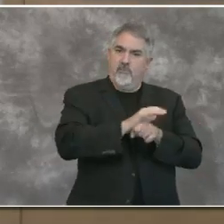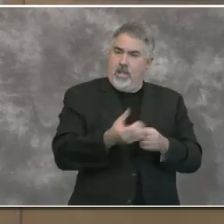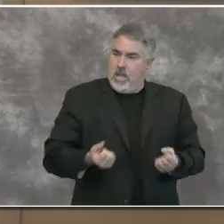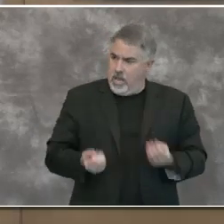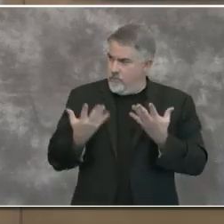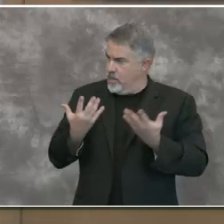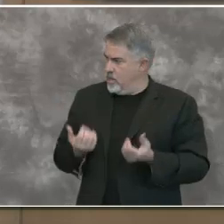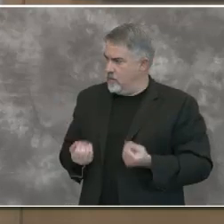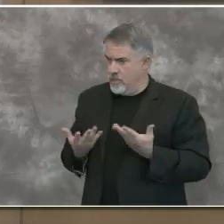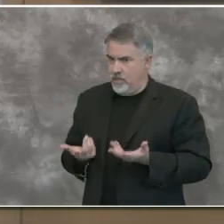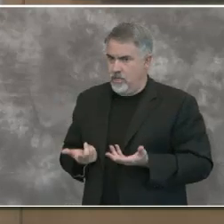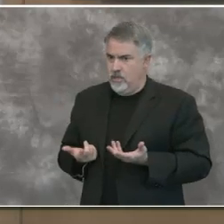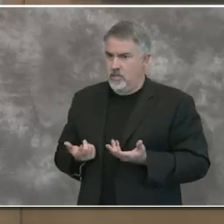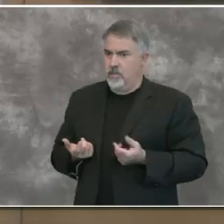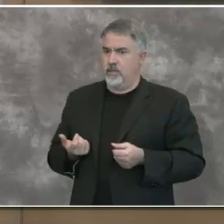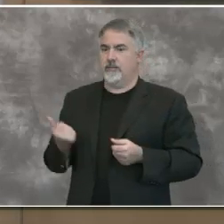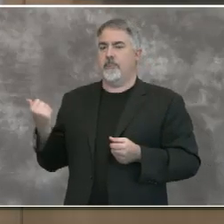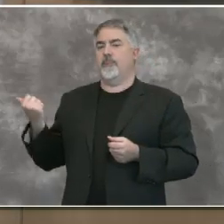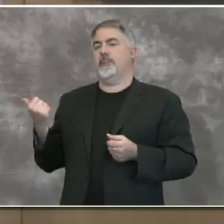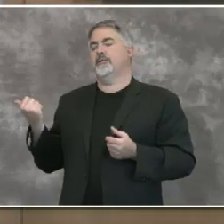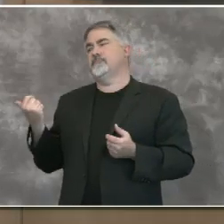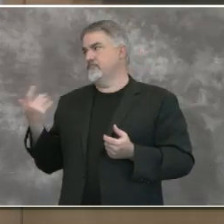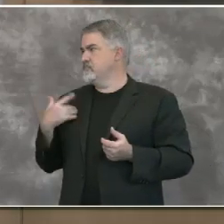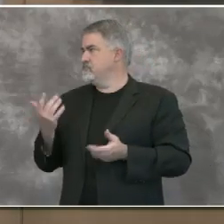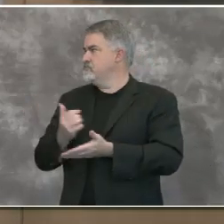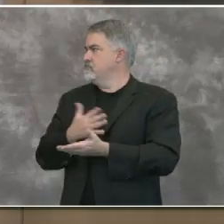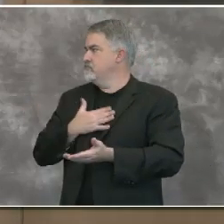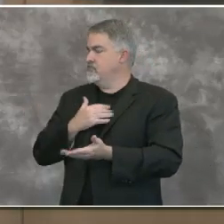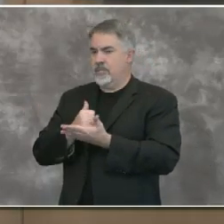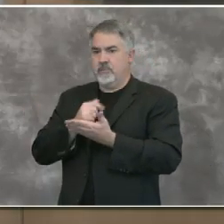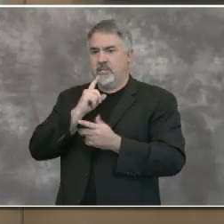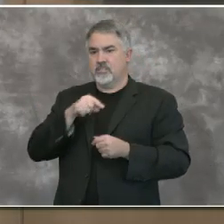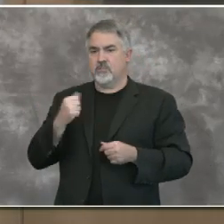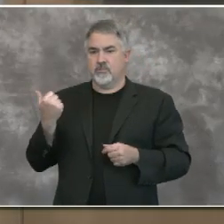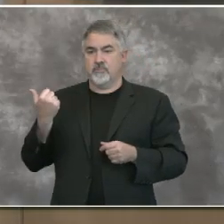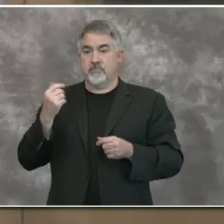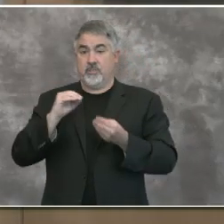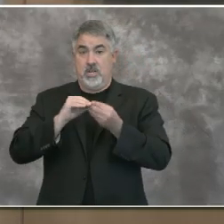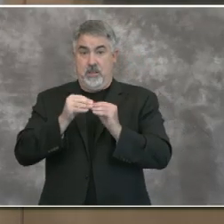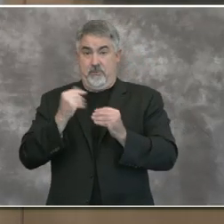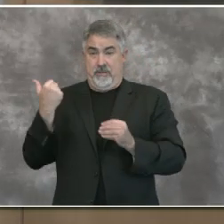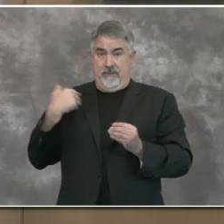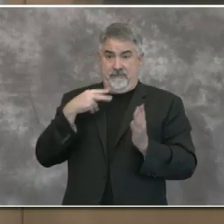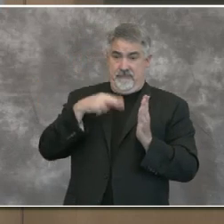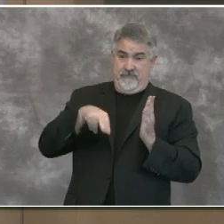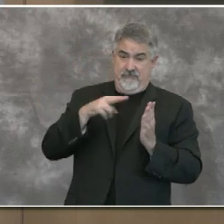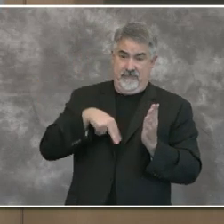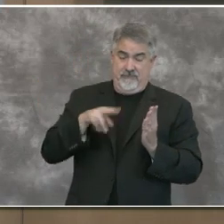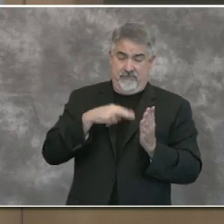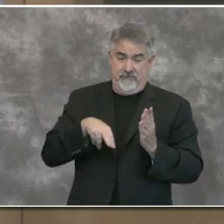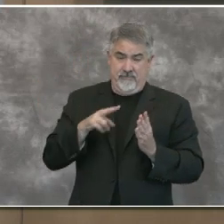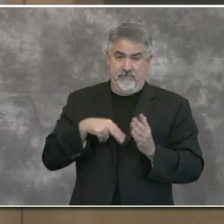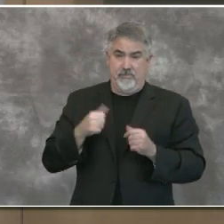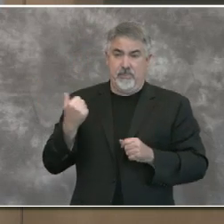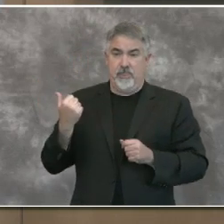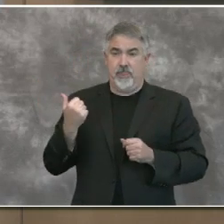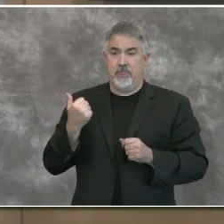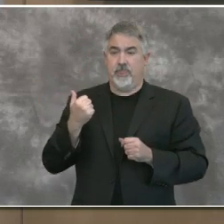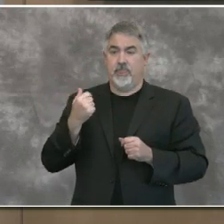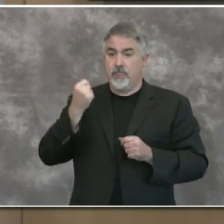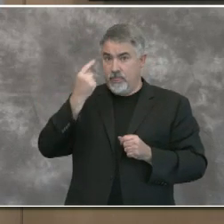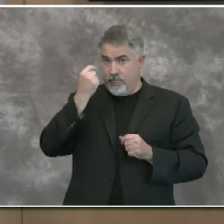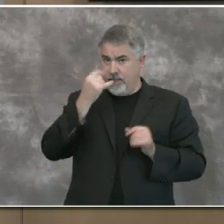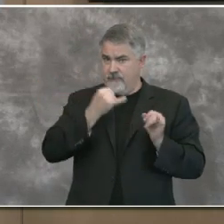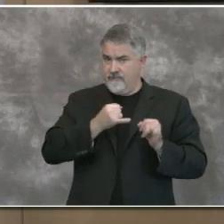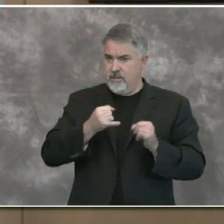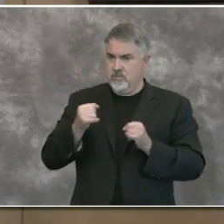Actually, I'll help address that question since I do follow the numbers very closely in terms of the individual case reports that come